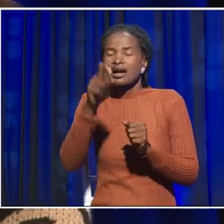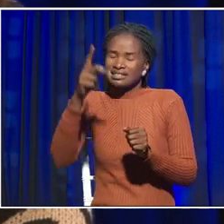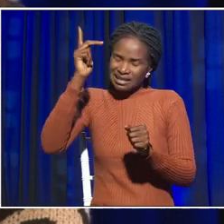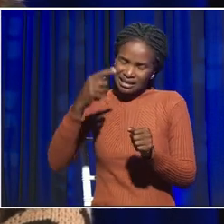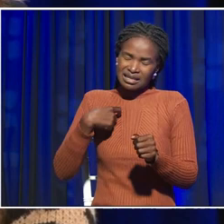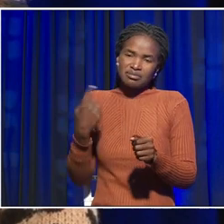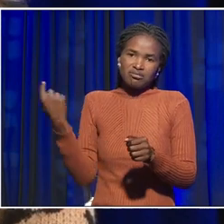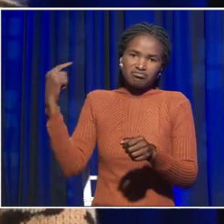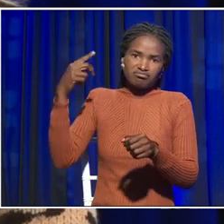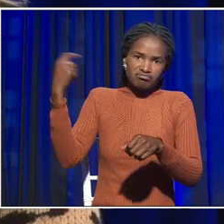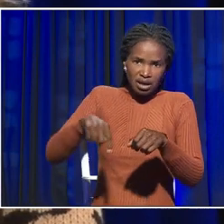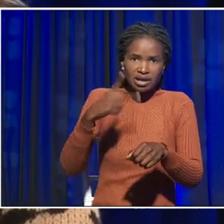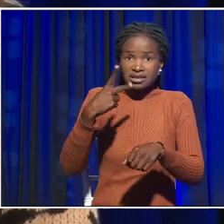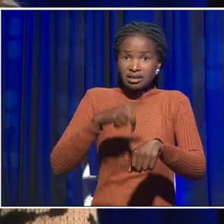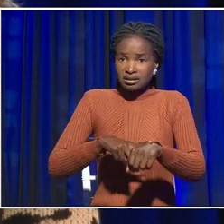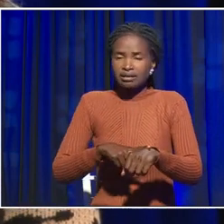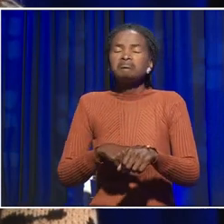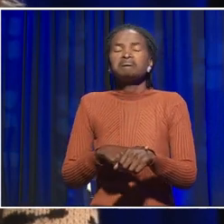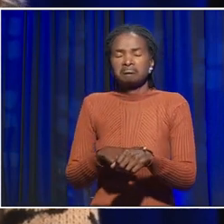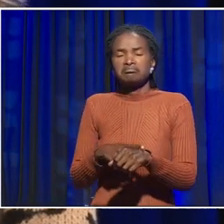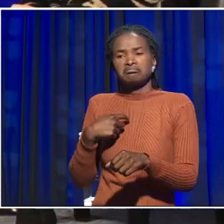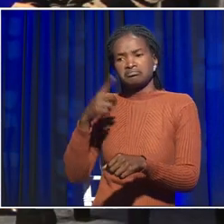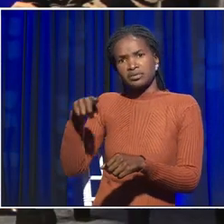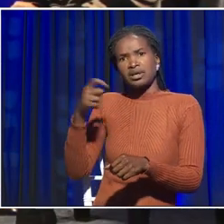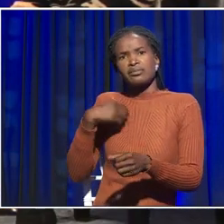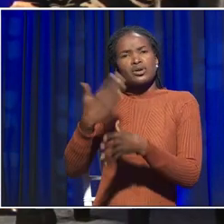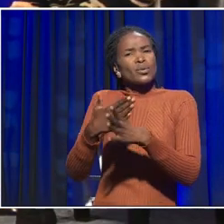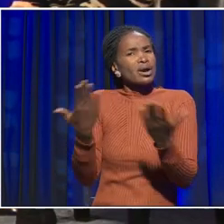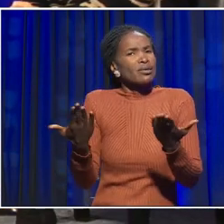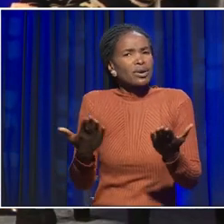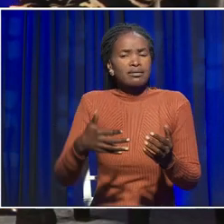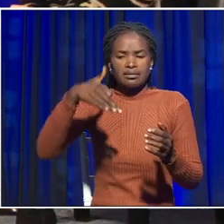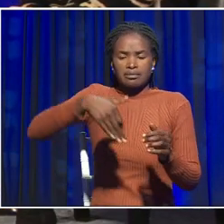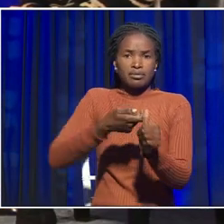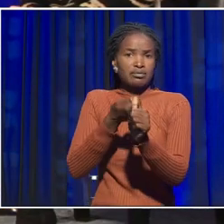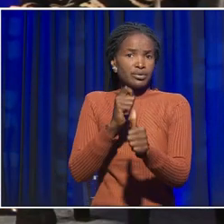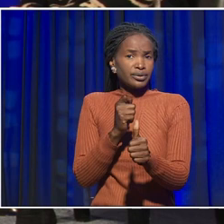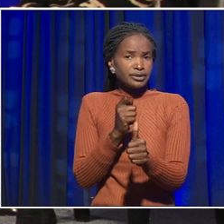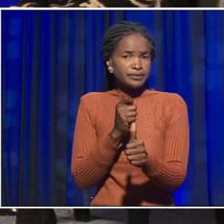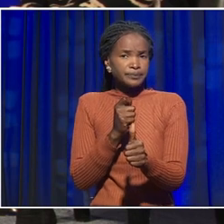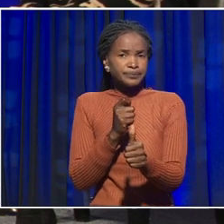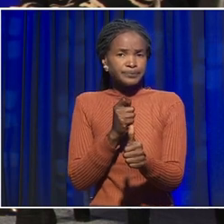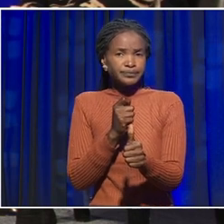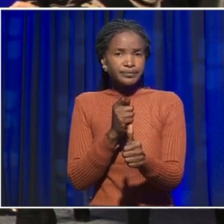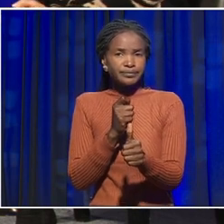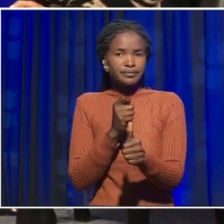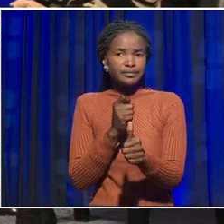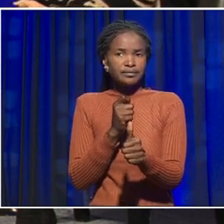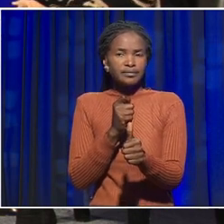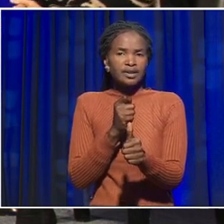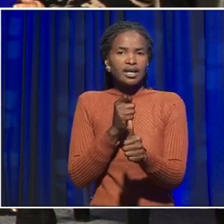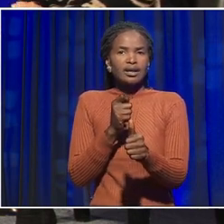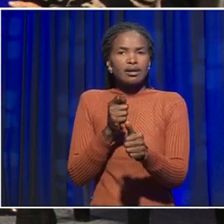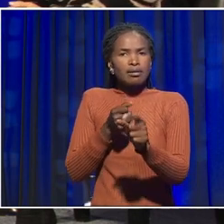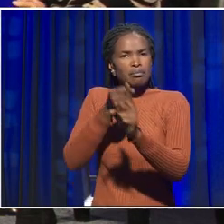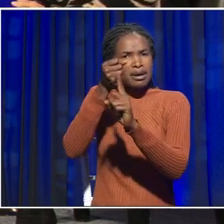again. Correct. I currently work for the Namibia Breweries on driving the